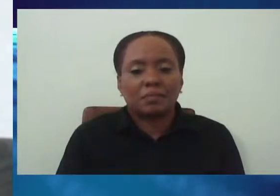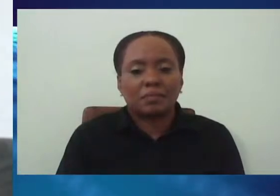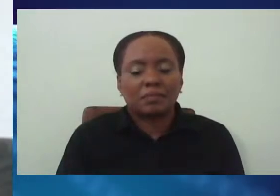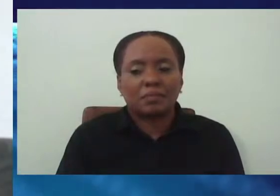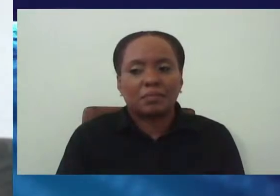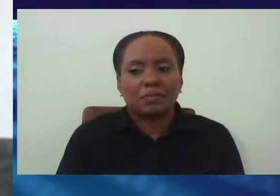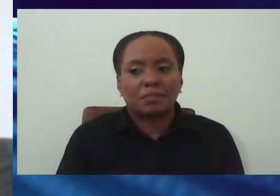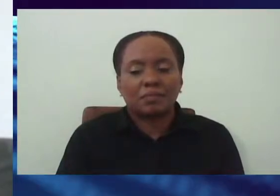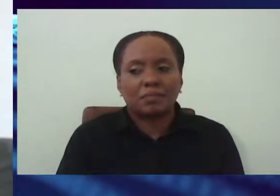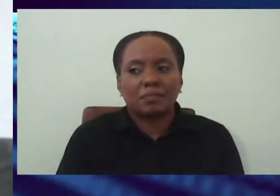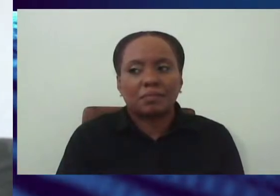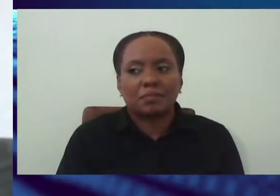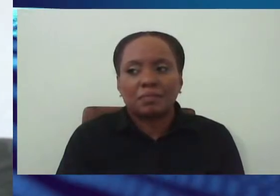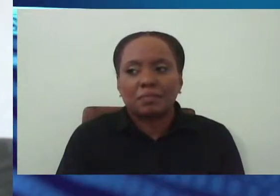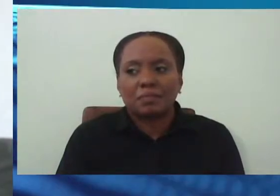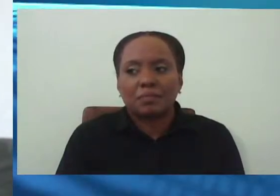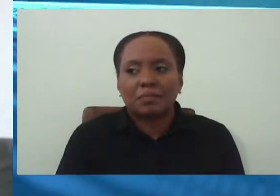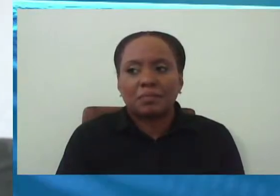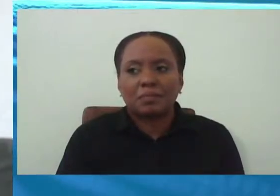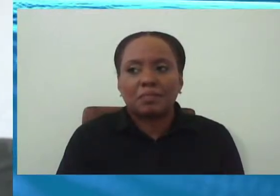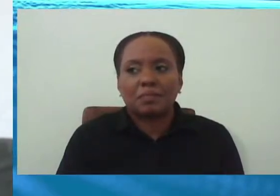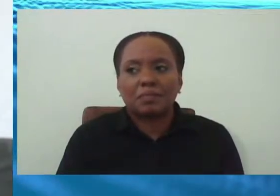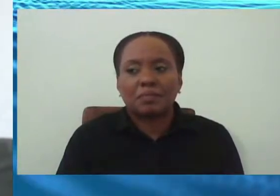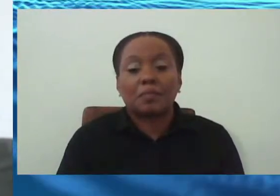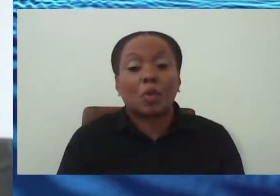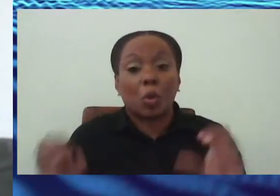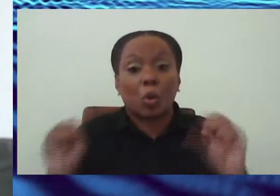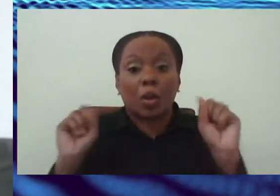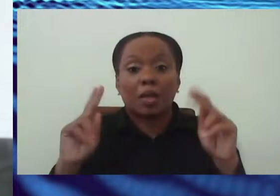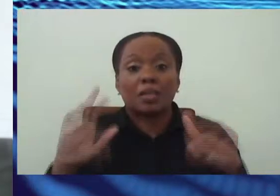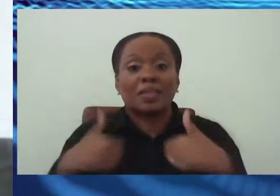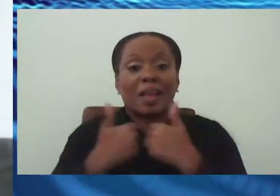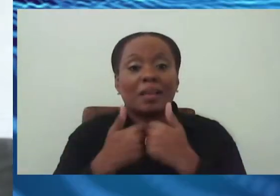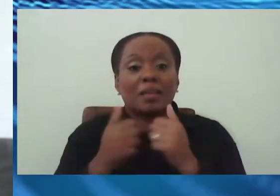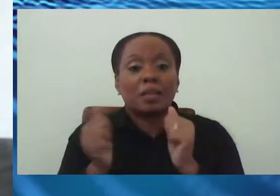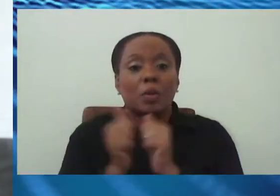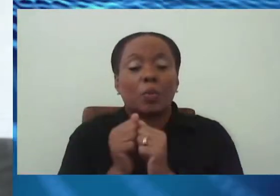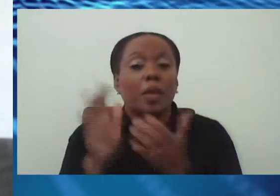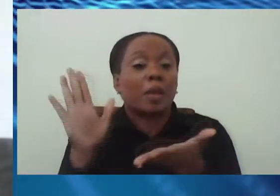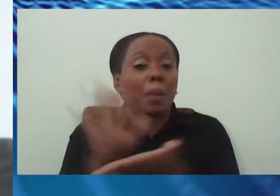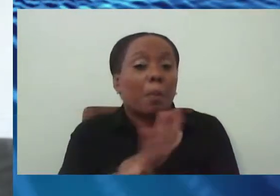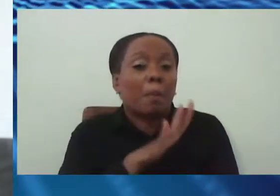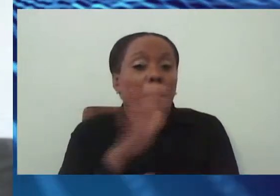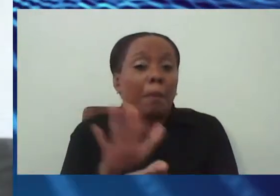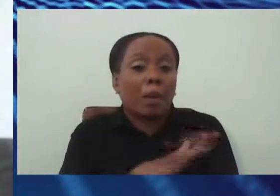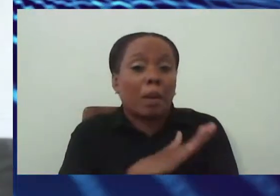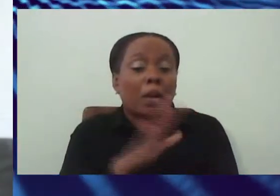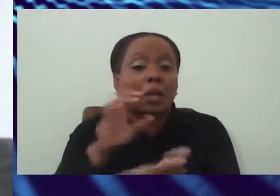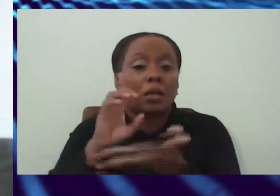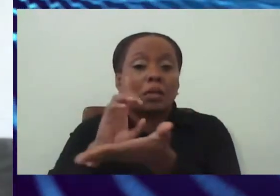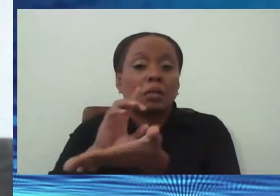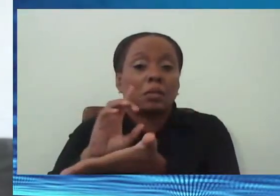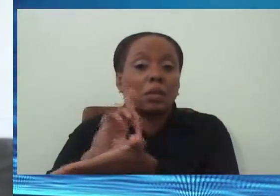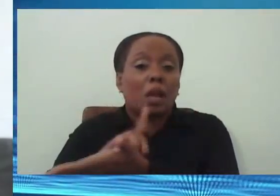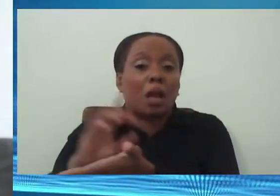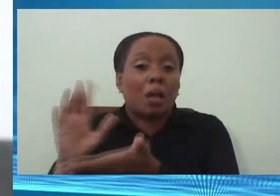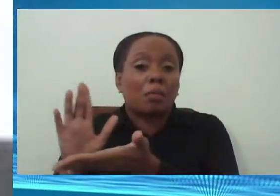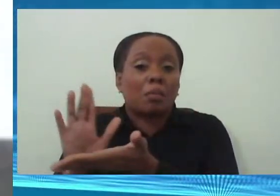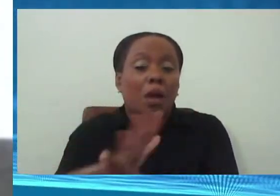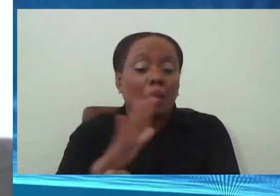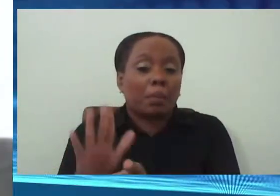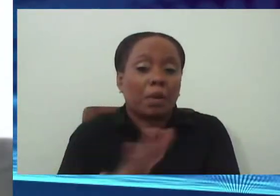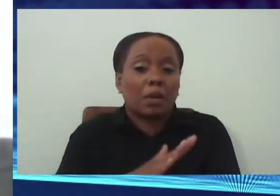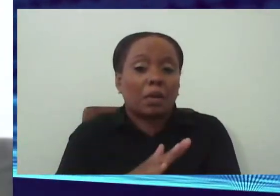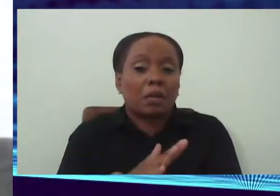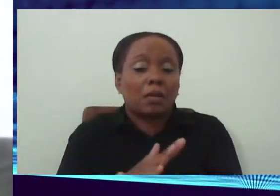they face with getting documentation, to what extent is that likely to make it difficult